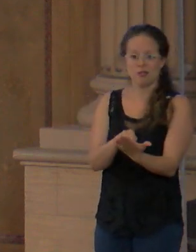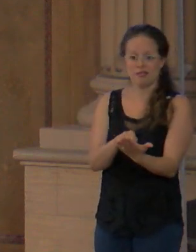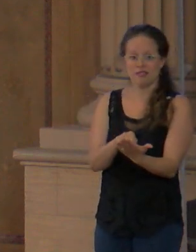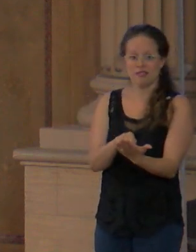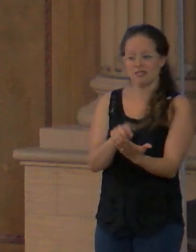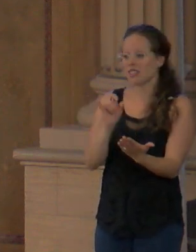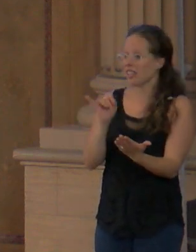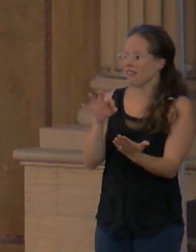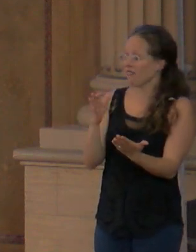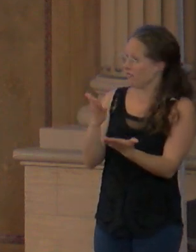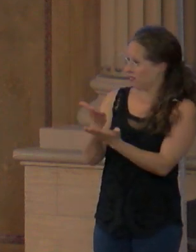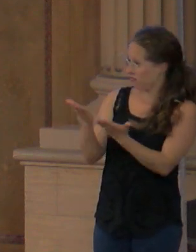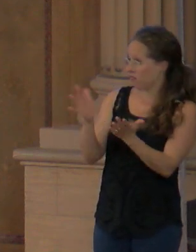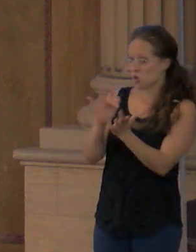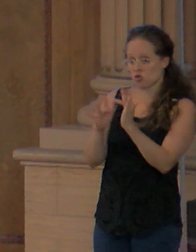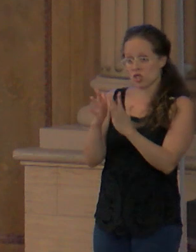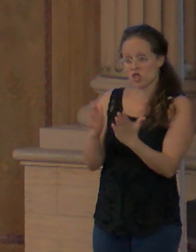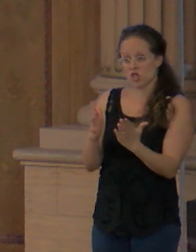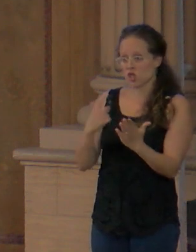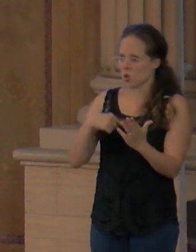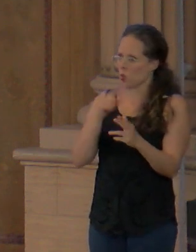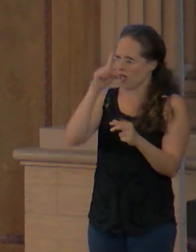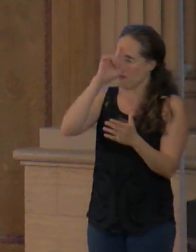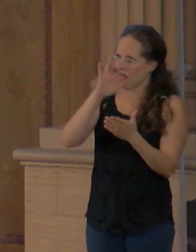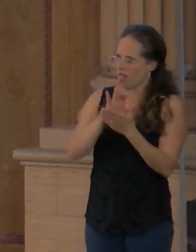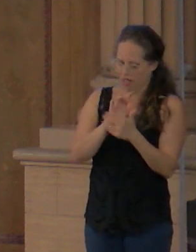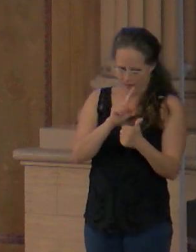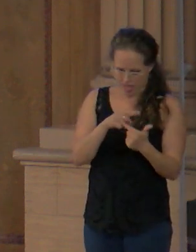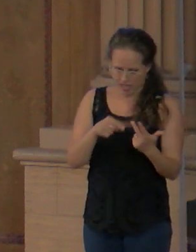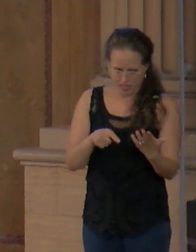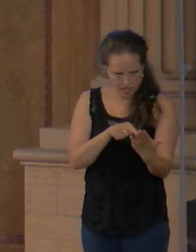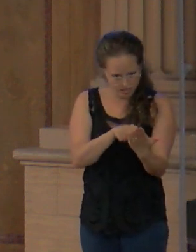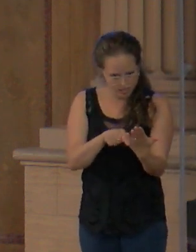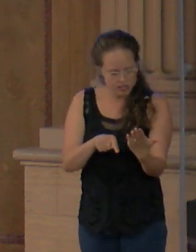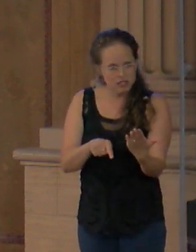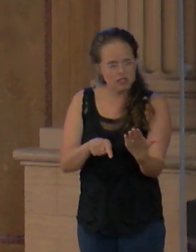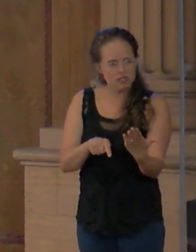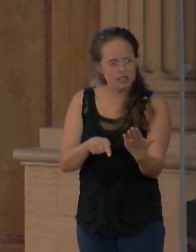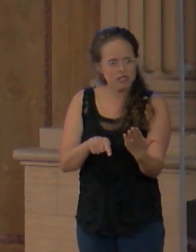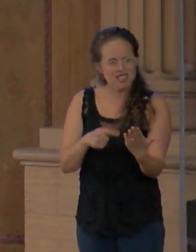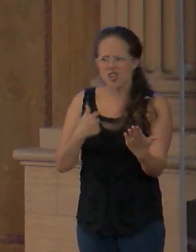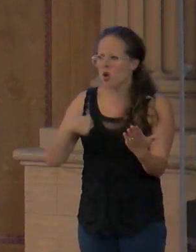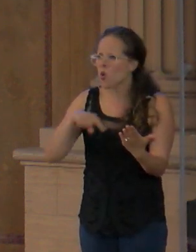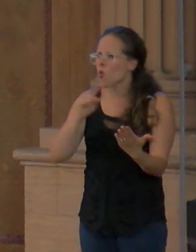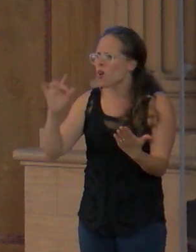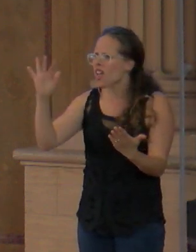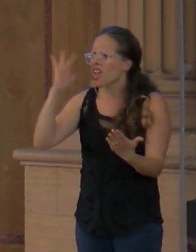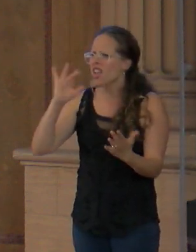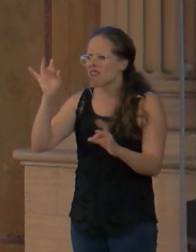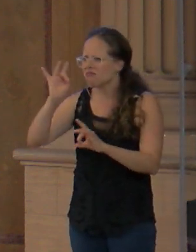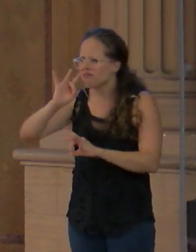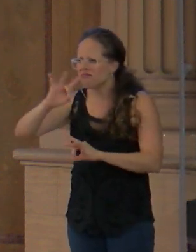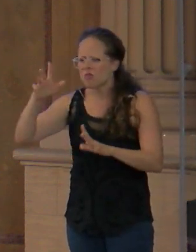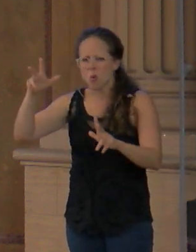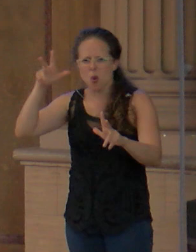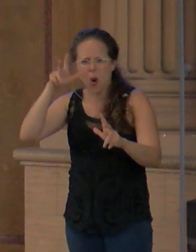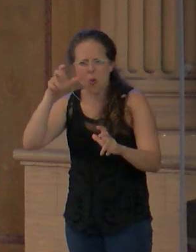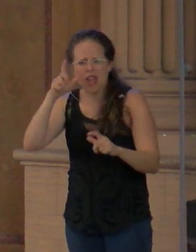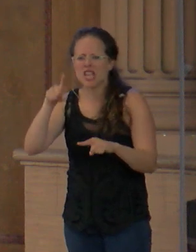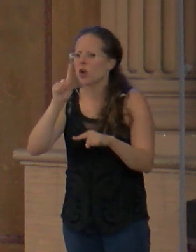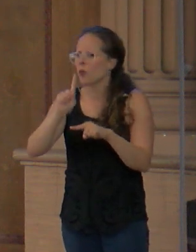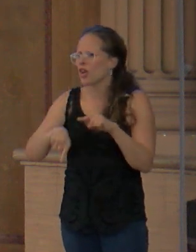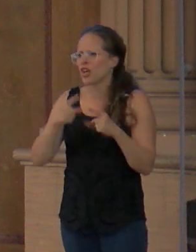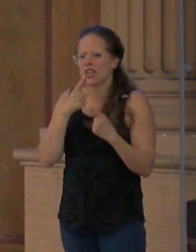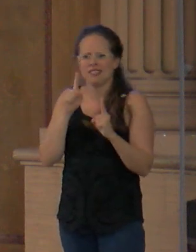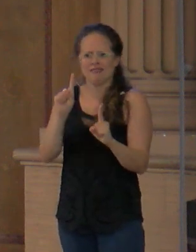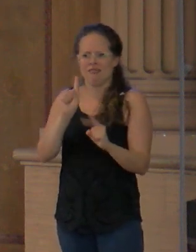we're Christians, we believe those truths. And when we believe that we were wicked and in need of forgiveness, we were needy and couldn't do it on our